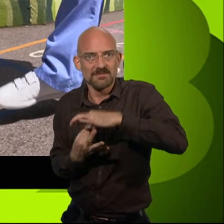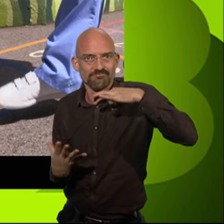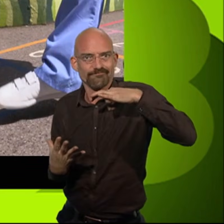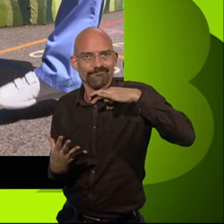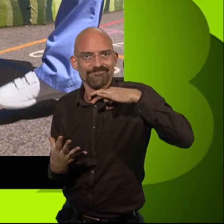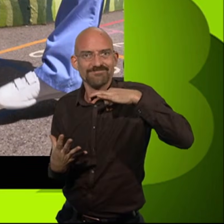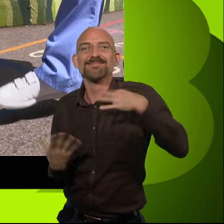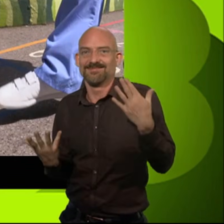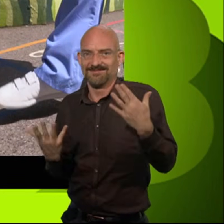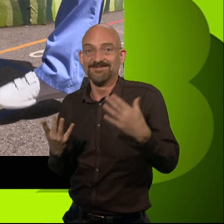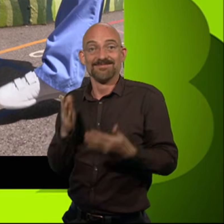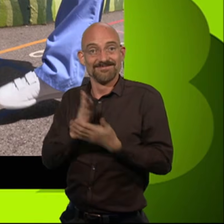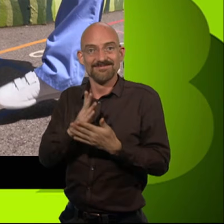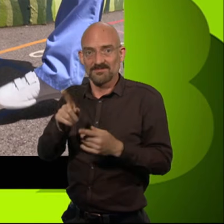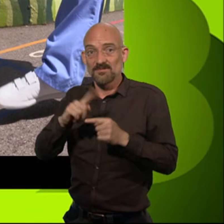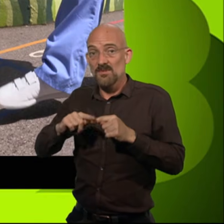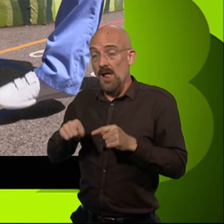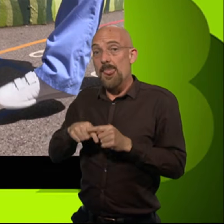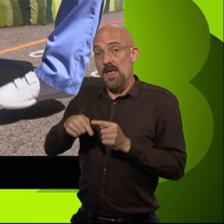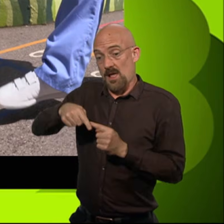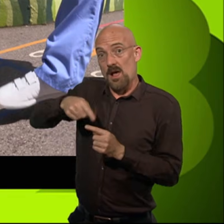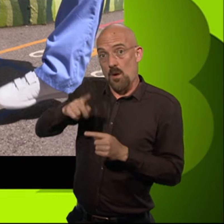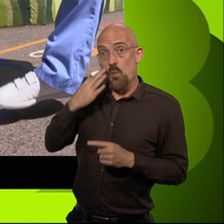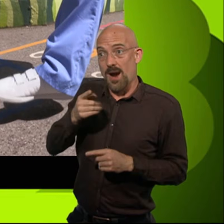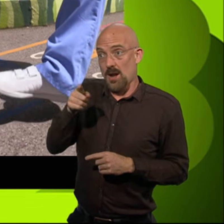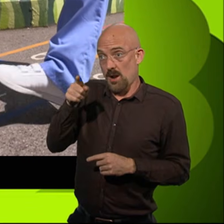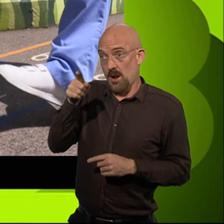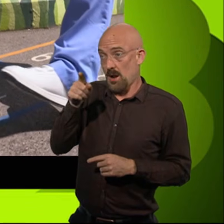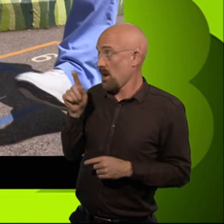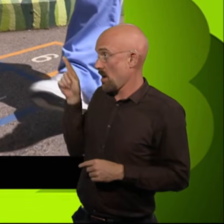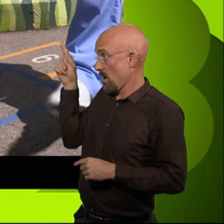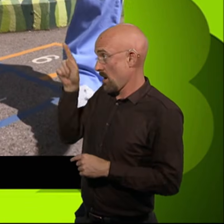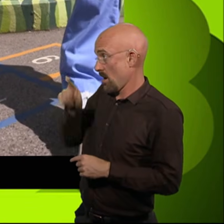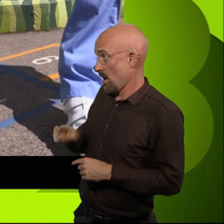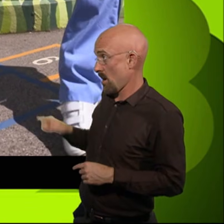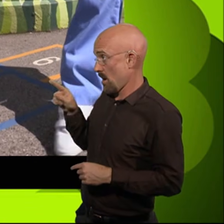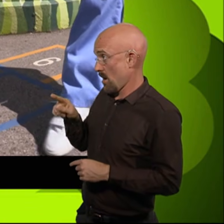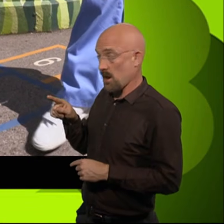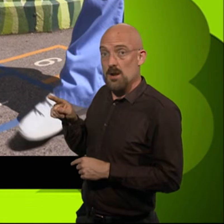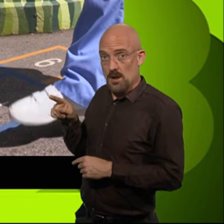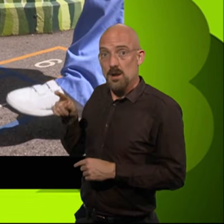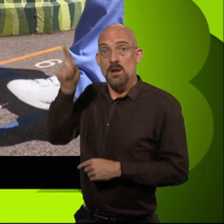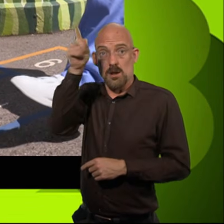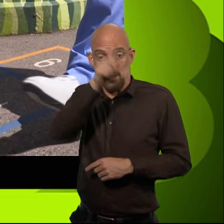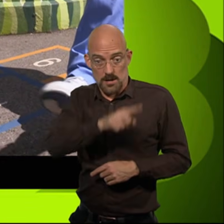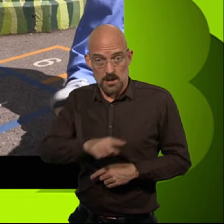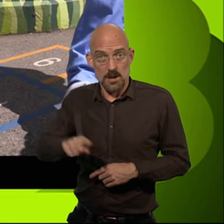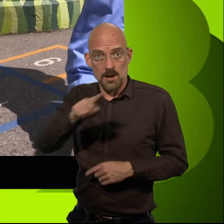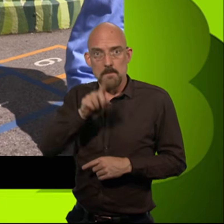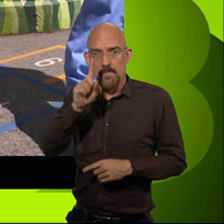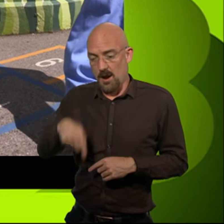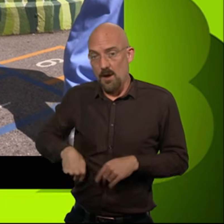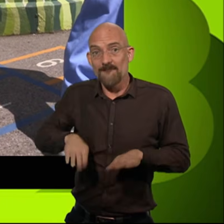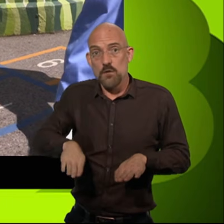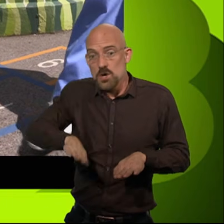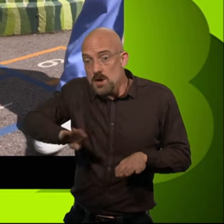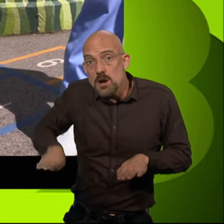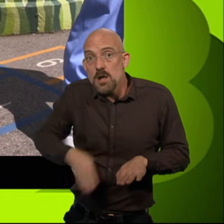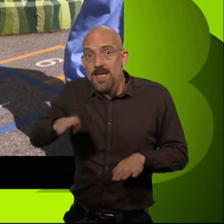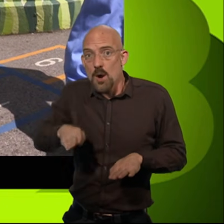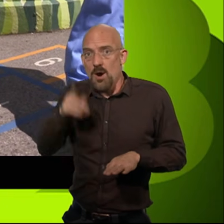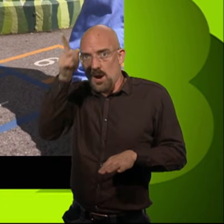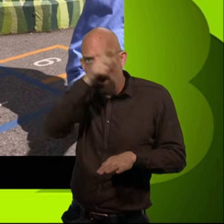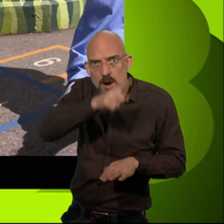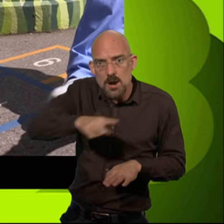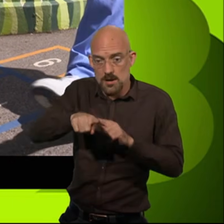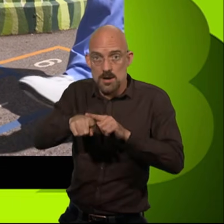When we draw the number 6, it's an anti-clockwise movement. When we try to move our foot clockwise, our brain gets confused